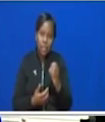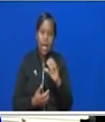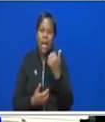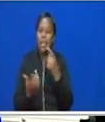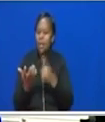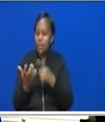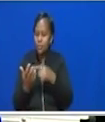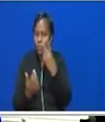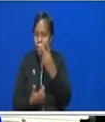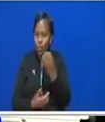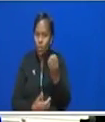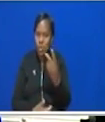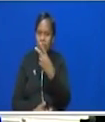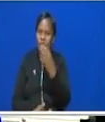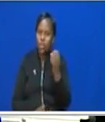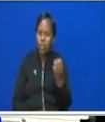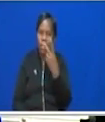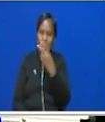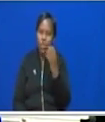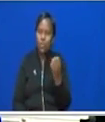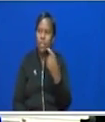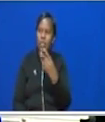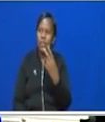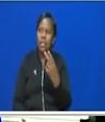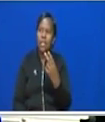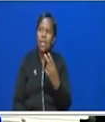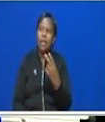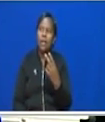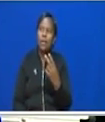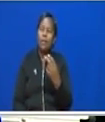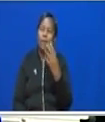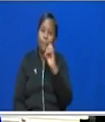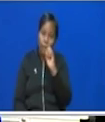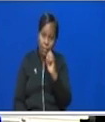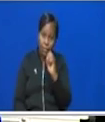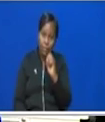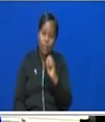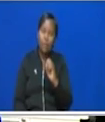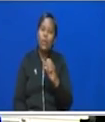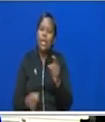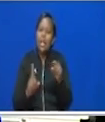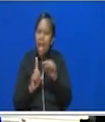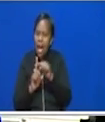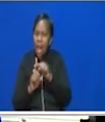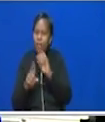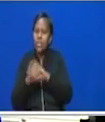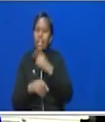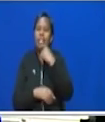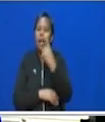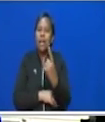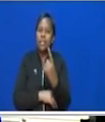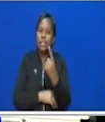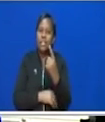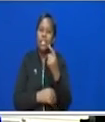one, another one, another one, and another one. 5 of them. When I add them, I'm going to get